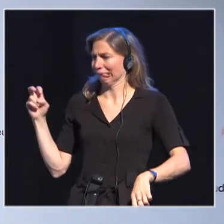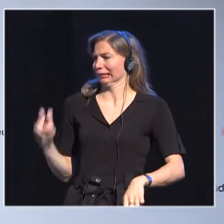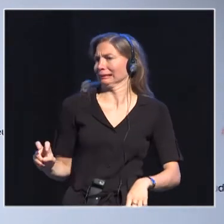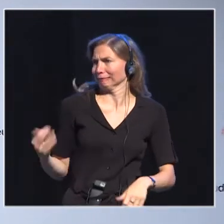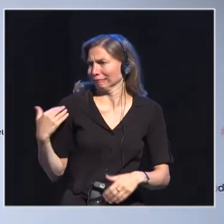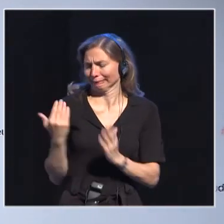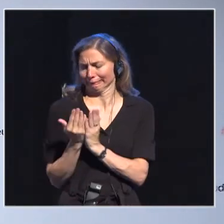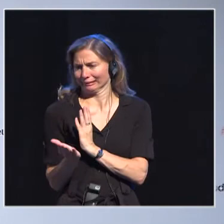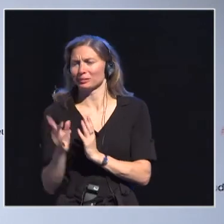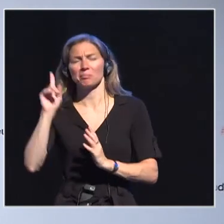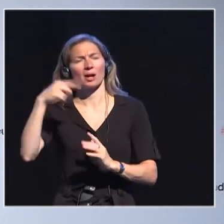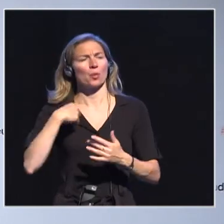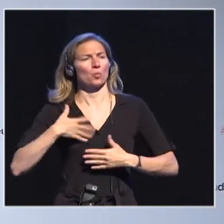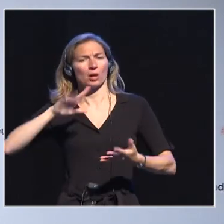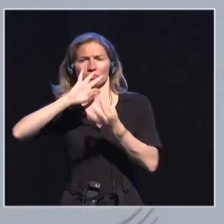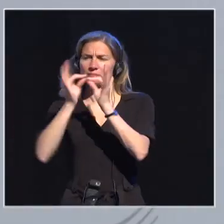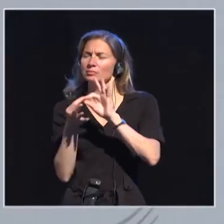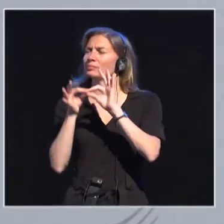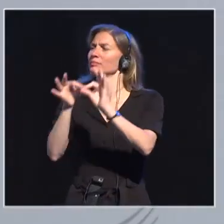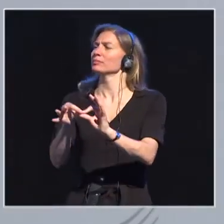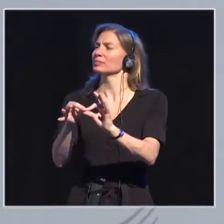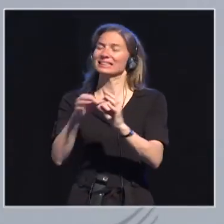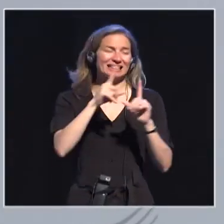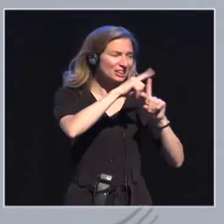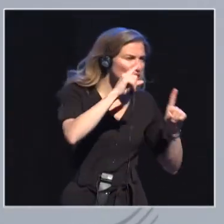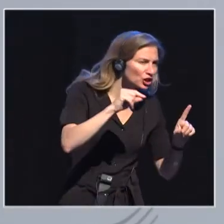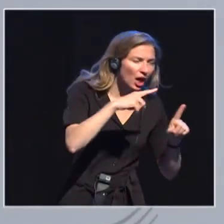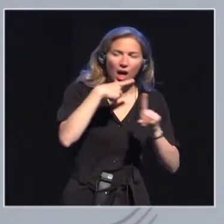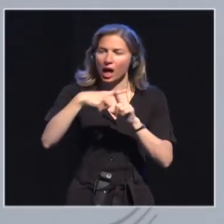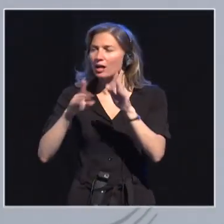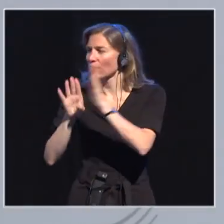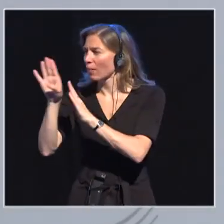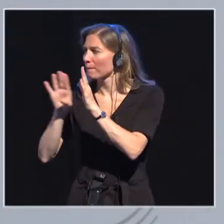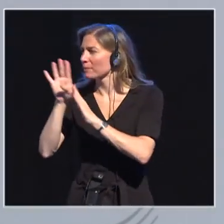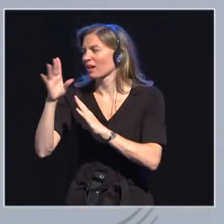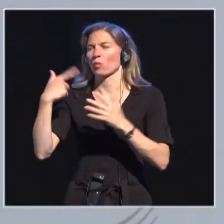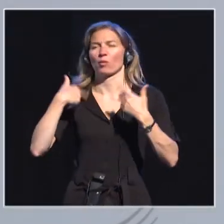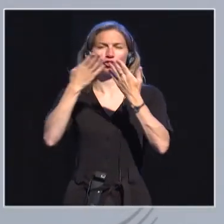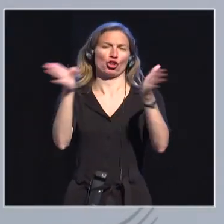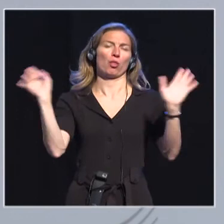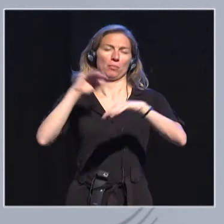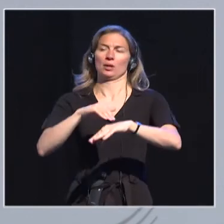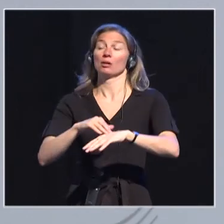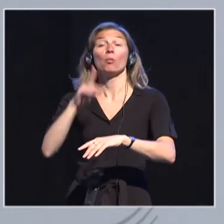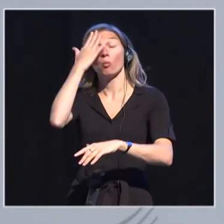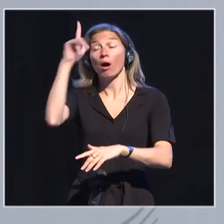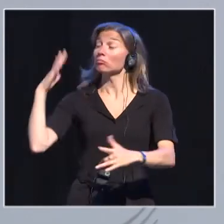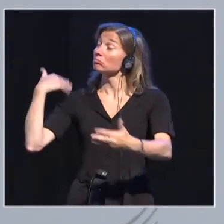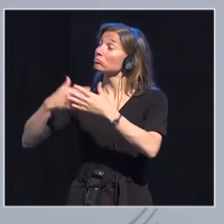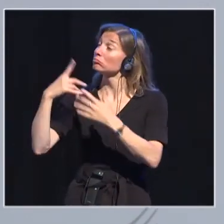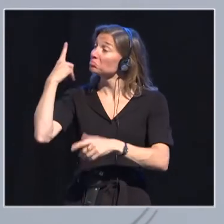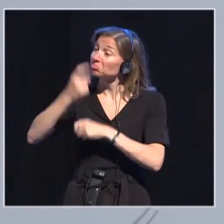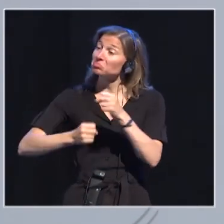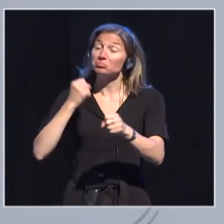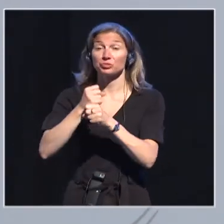to digital and development, we've come quite some way over the last year on the European